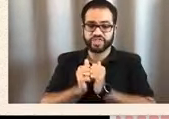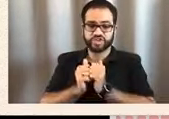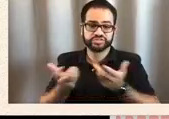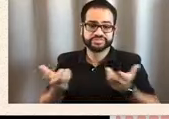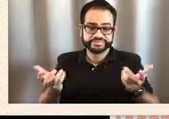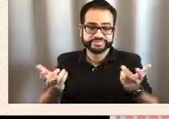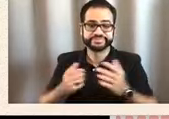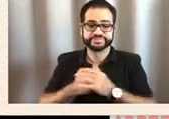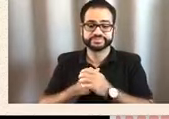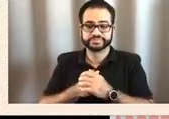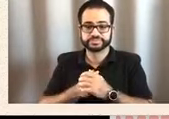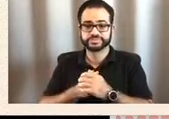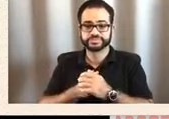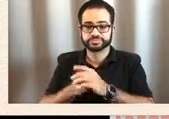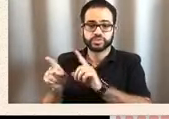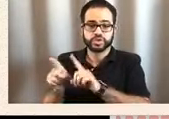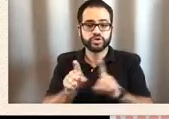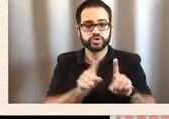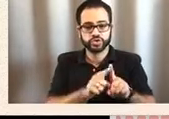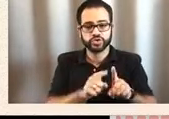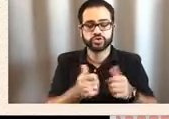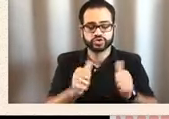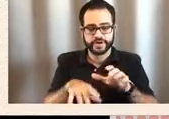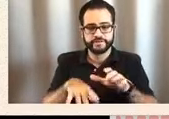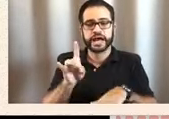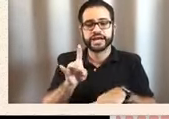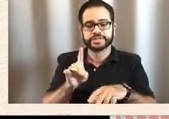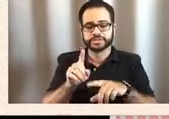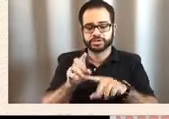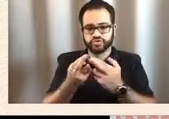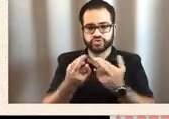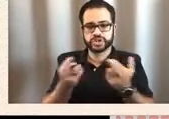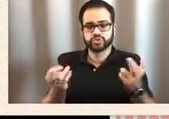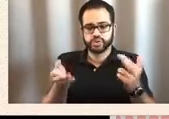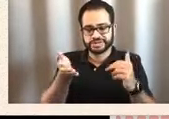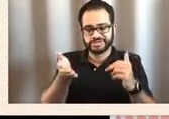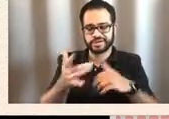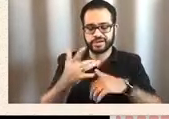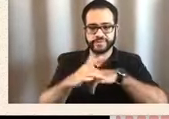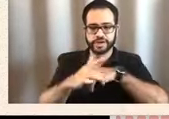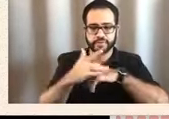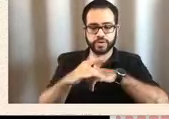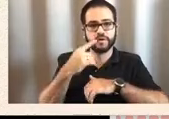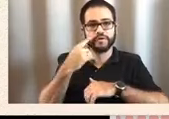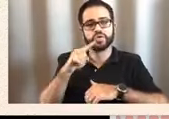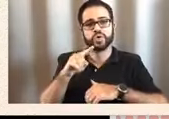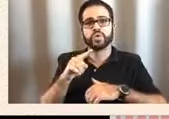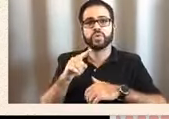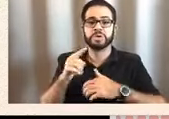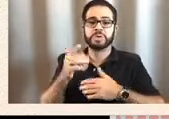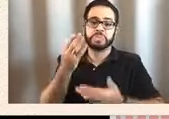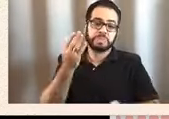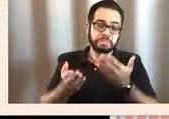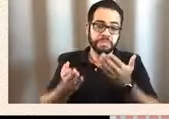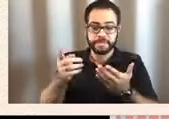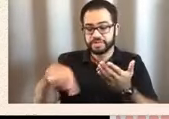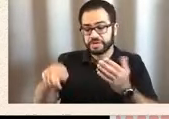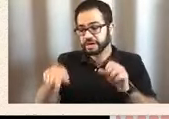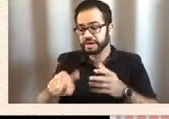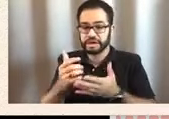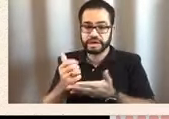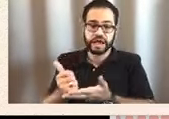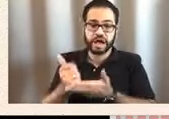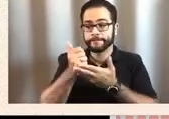Also finding the resources that are there to, maybe help you overcome an obstacle